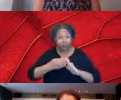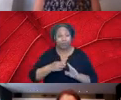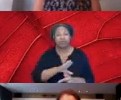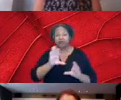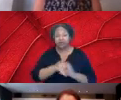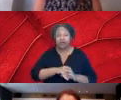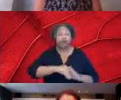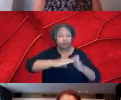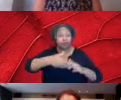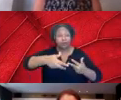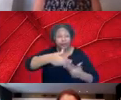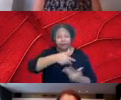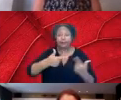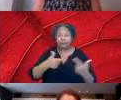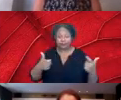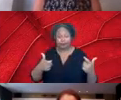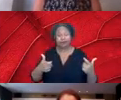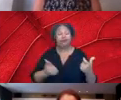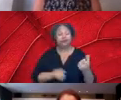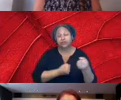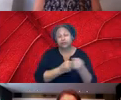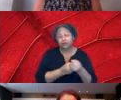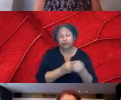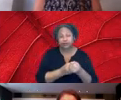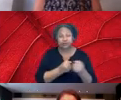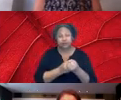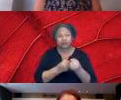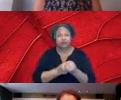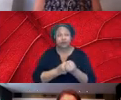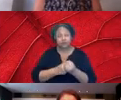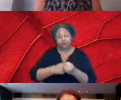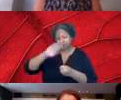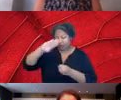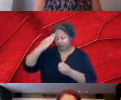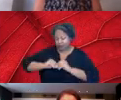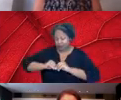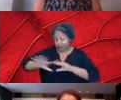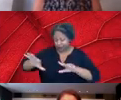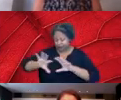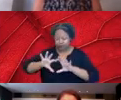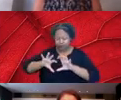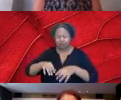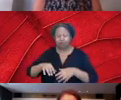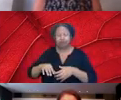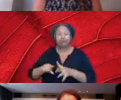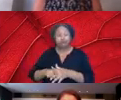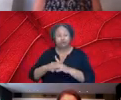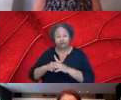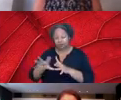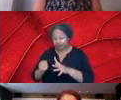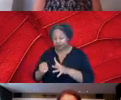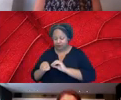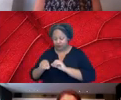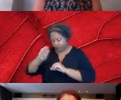communities and supporting the diaspora and sharing what I'm learning